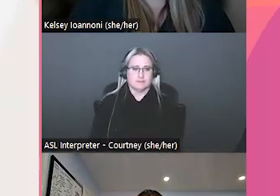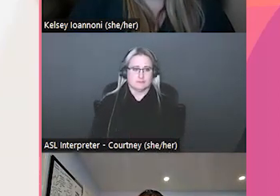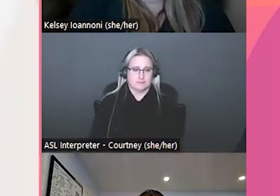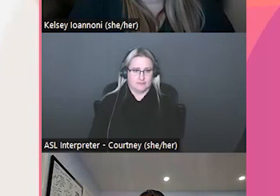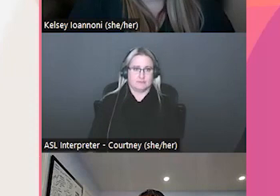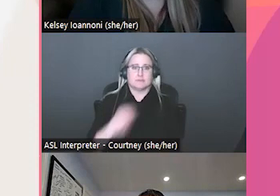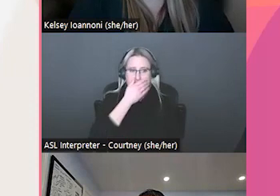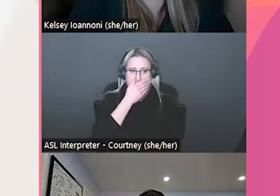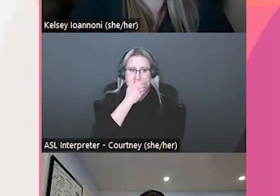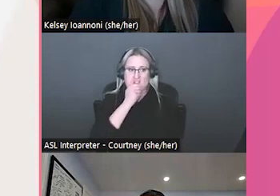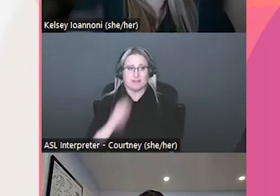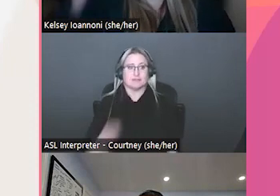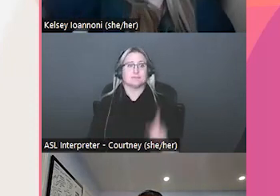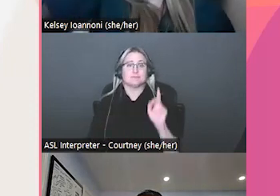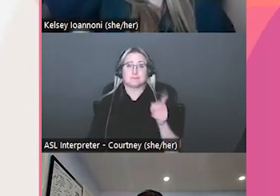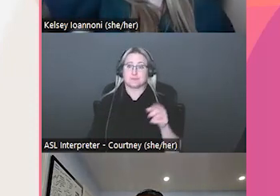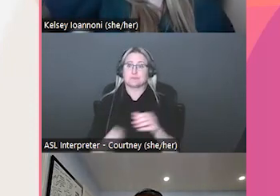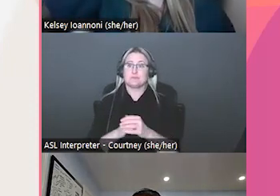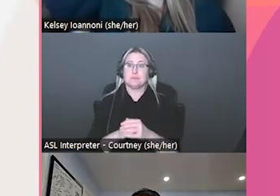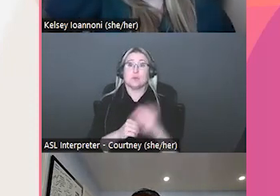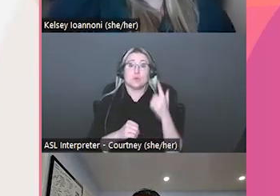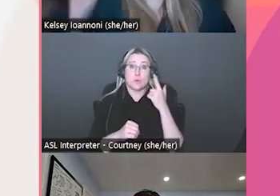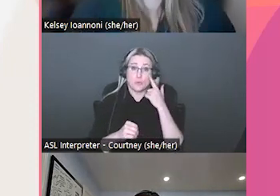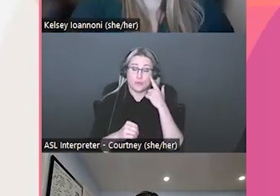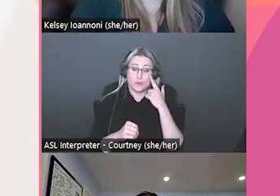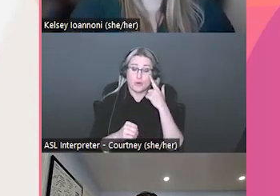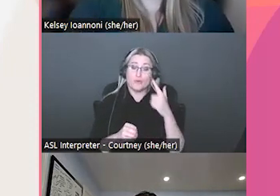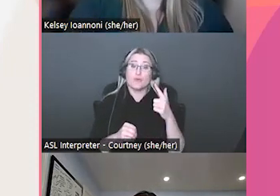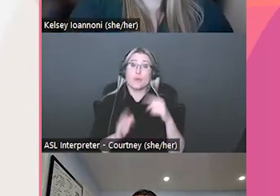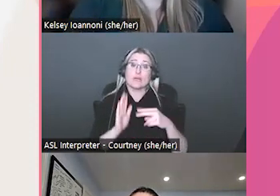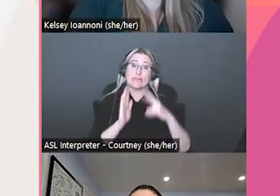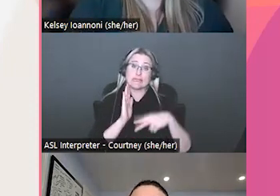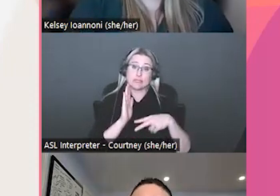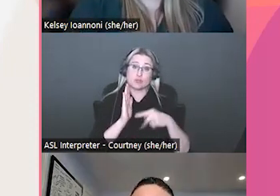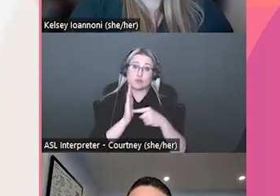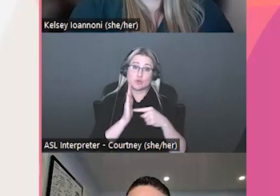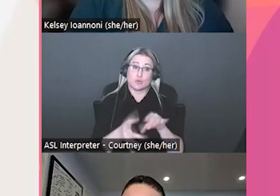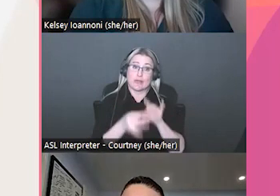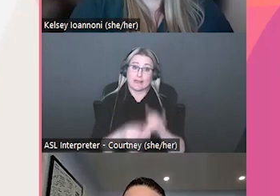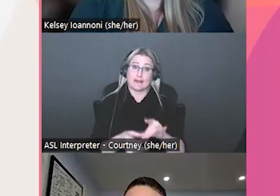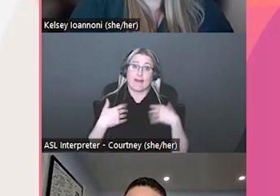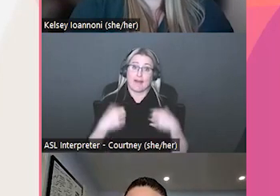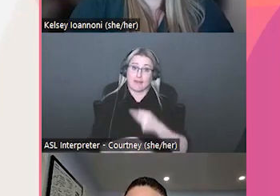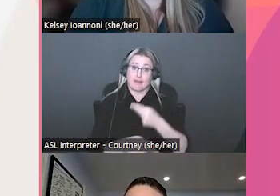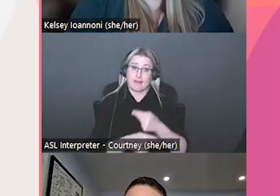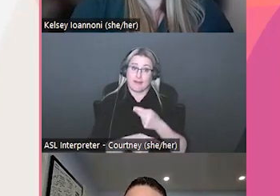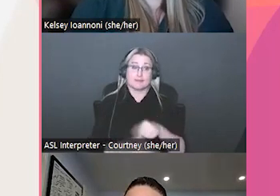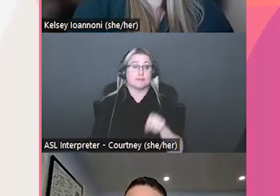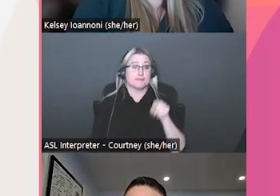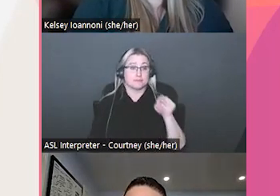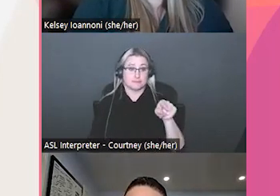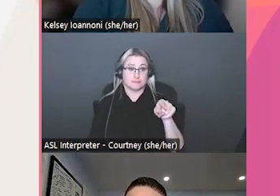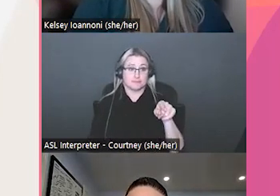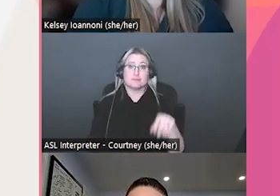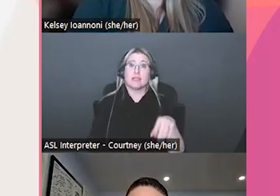It's been established in the literature on body size and healthcare that a common experience for fat women in these spaces is to have doctors